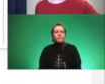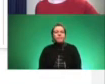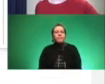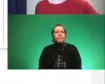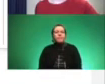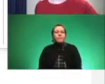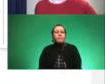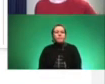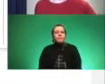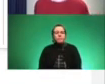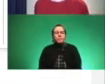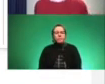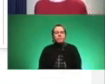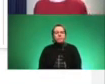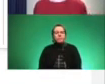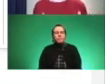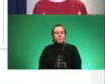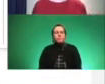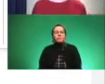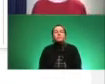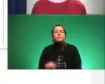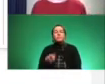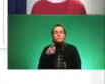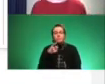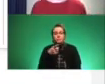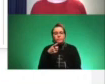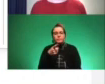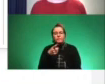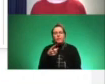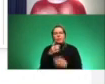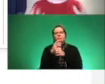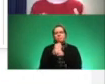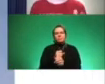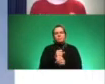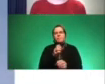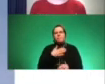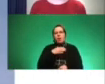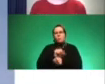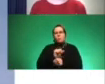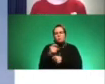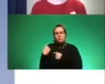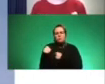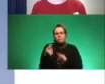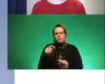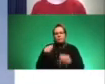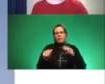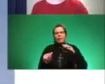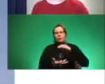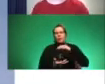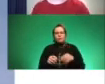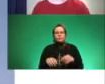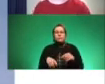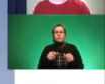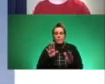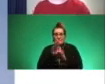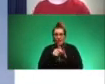There we go. Okay, so this kind of sums up the work that I've been doing in Antarctica. In the background there,